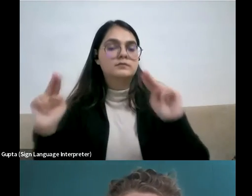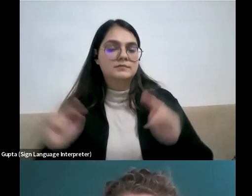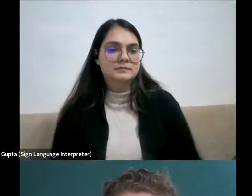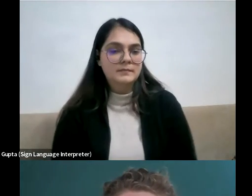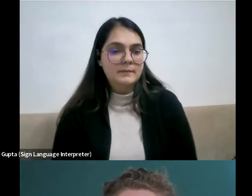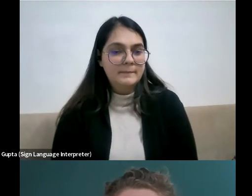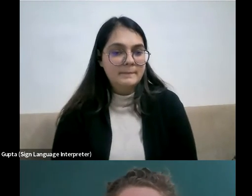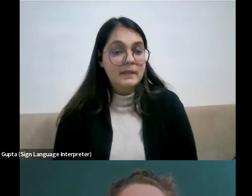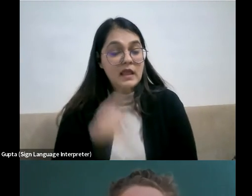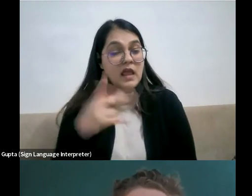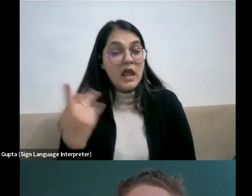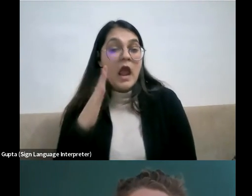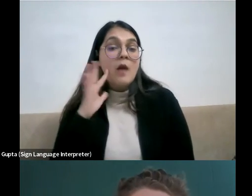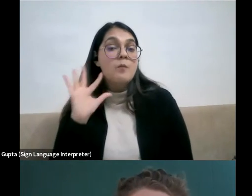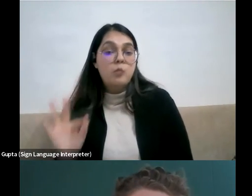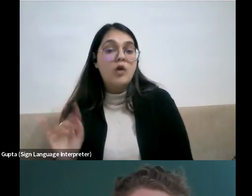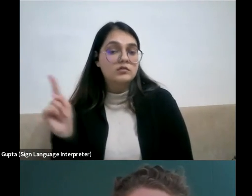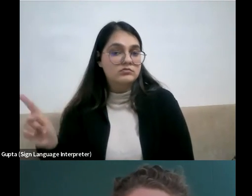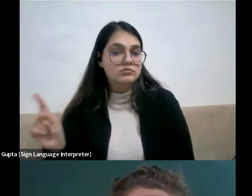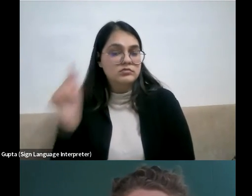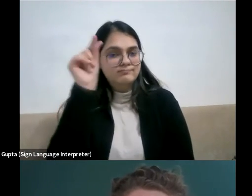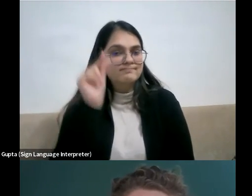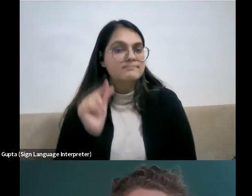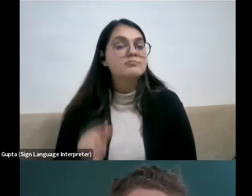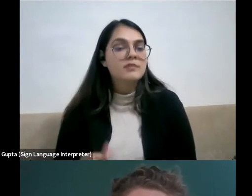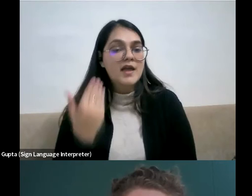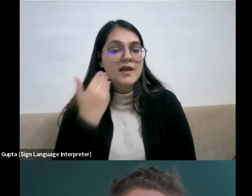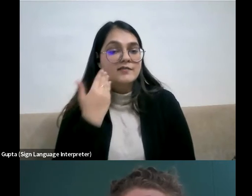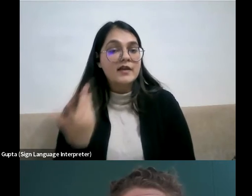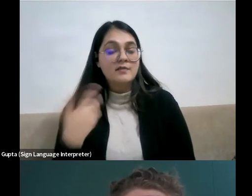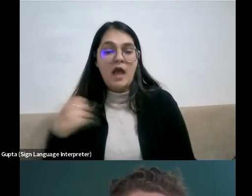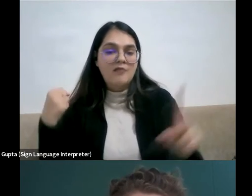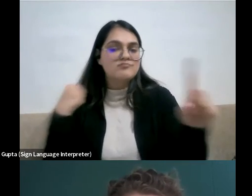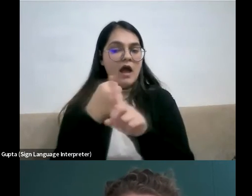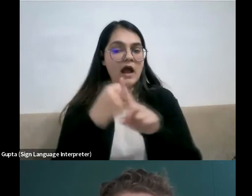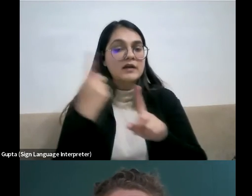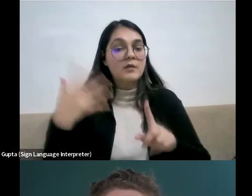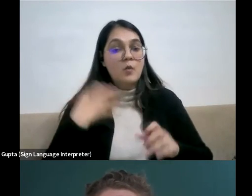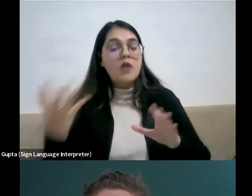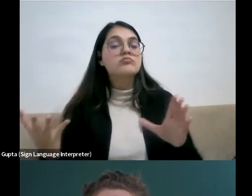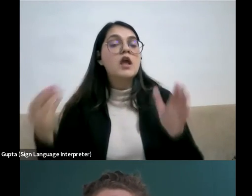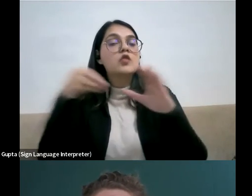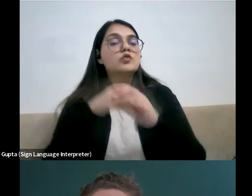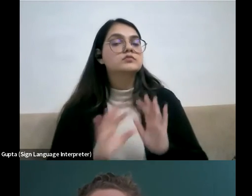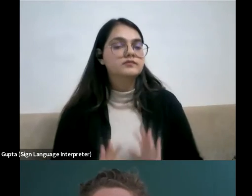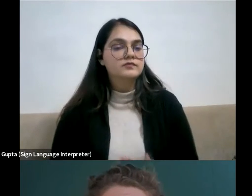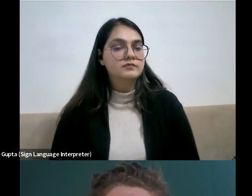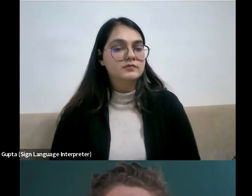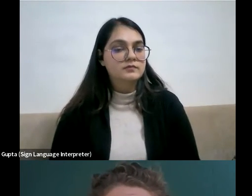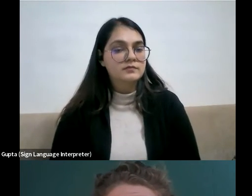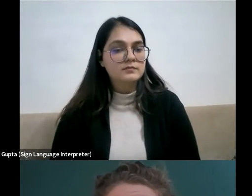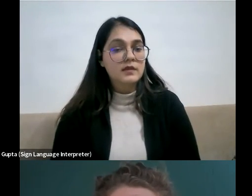that's a really important part of inclusivity when it comes to activism. More broadly, we're working on